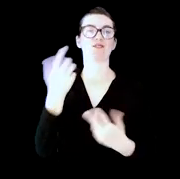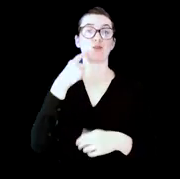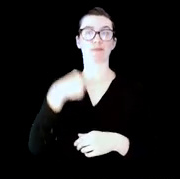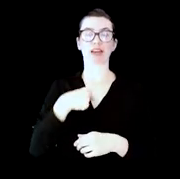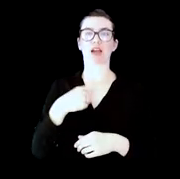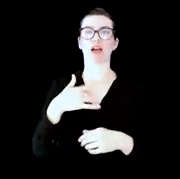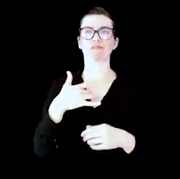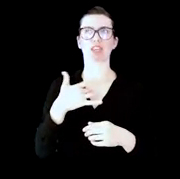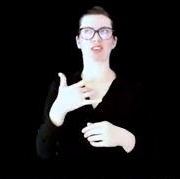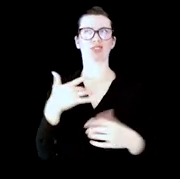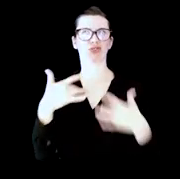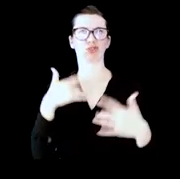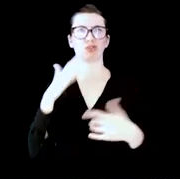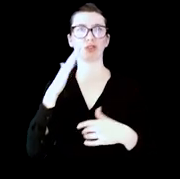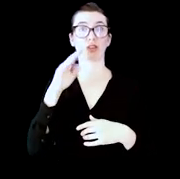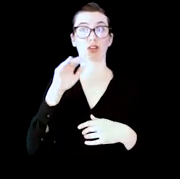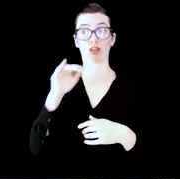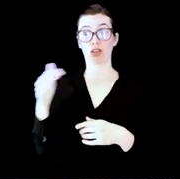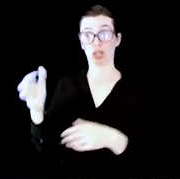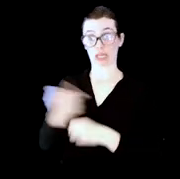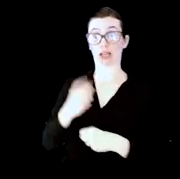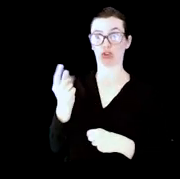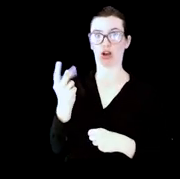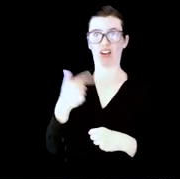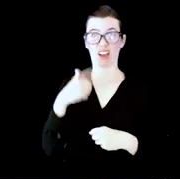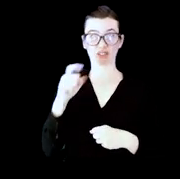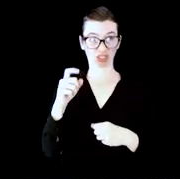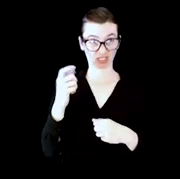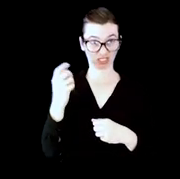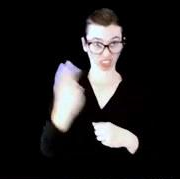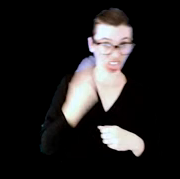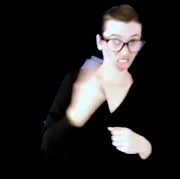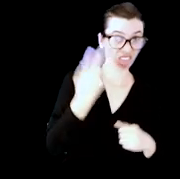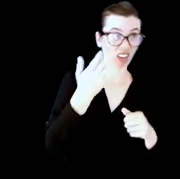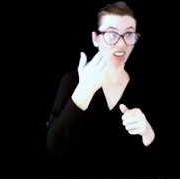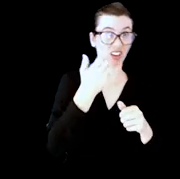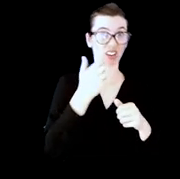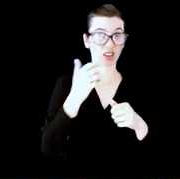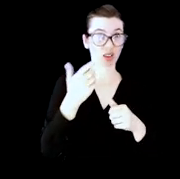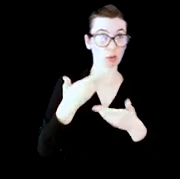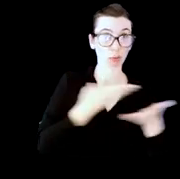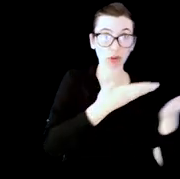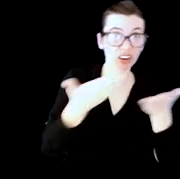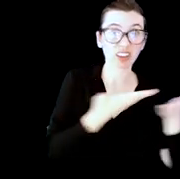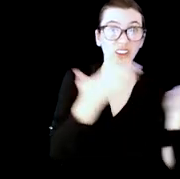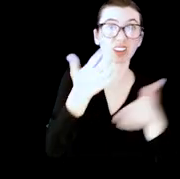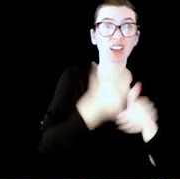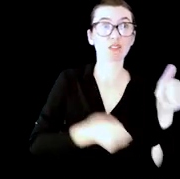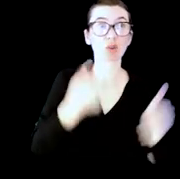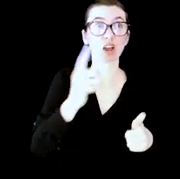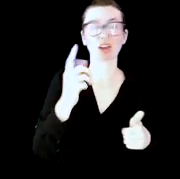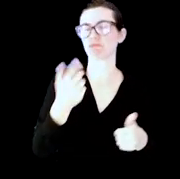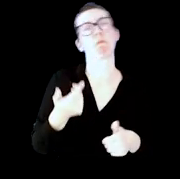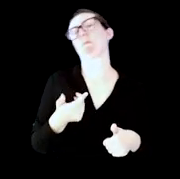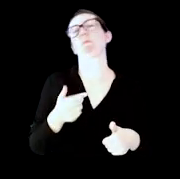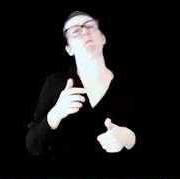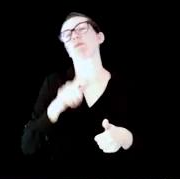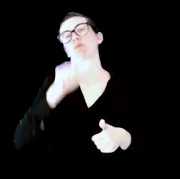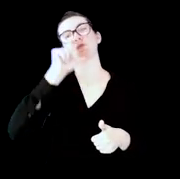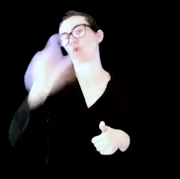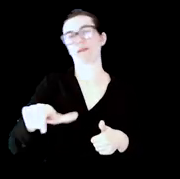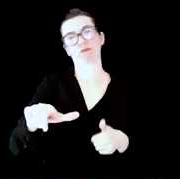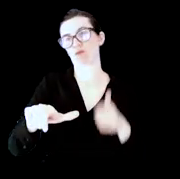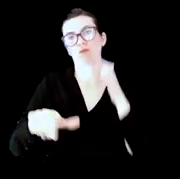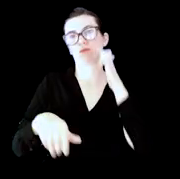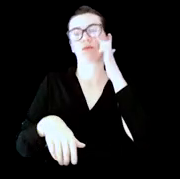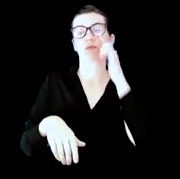her absolutely everywhere? You know, that responsibility. And no, you don't. You don't have to take them absolutely everywhere. And, but the fact